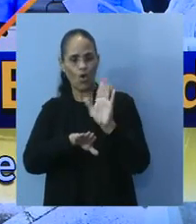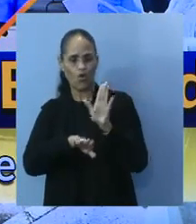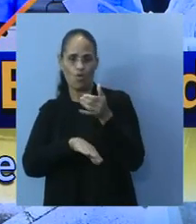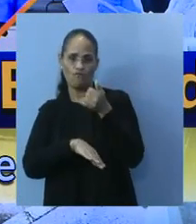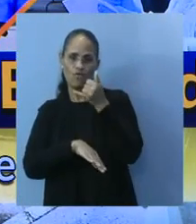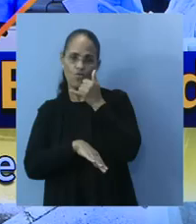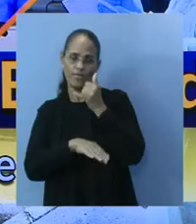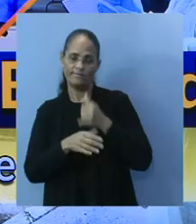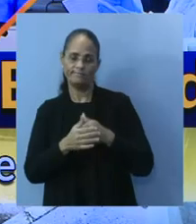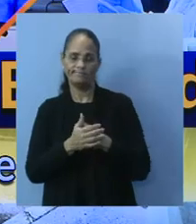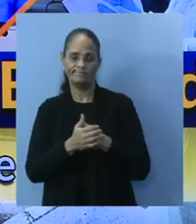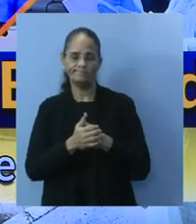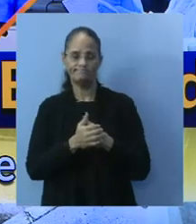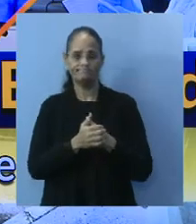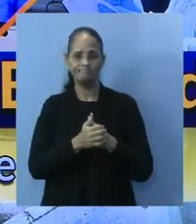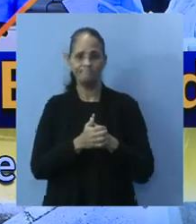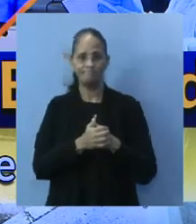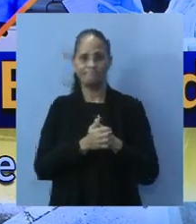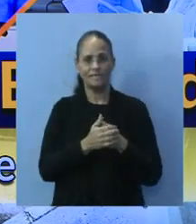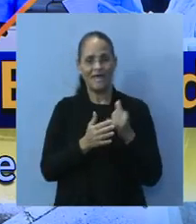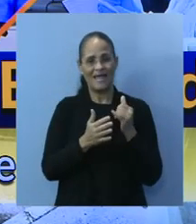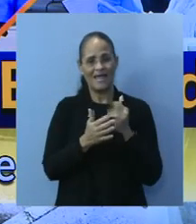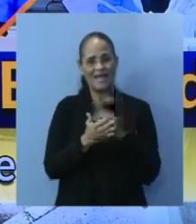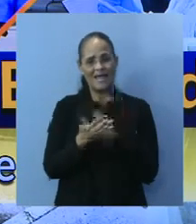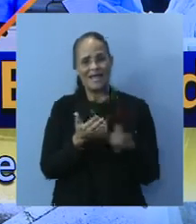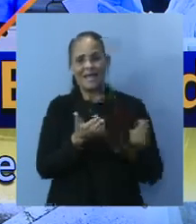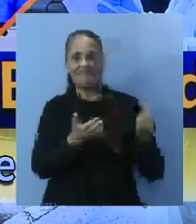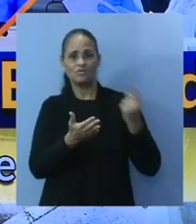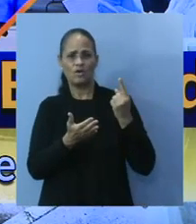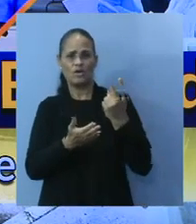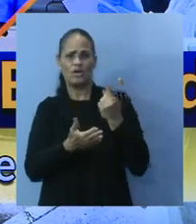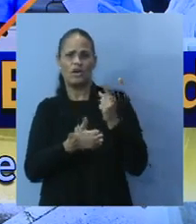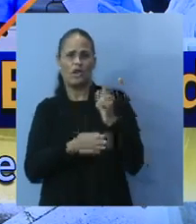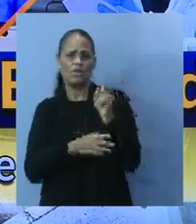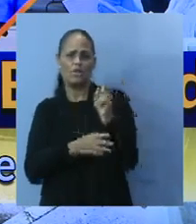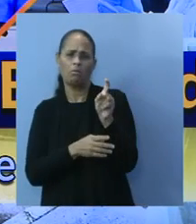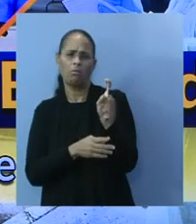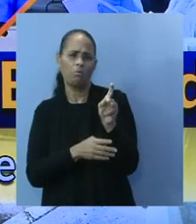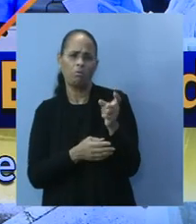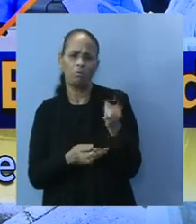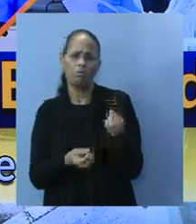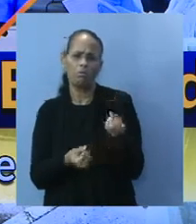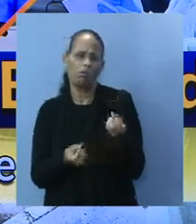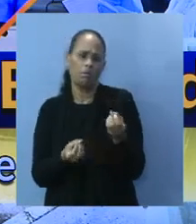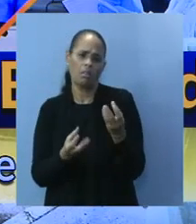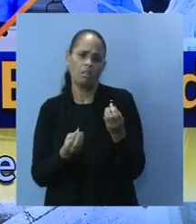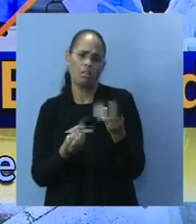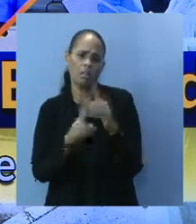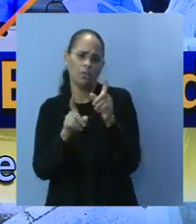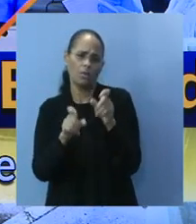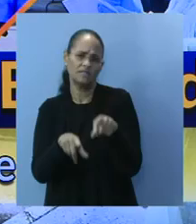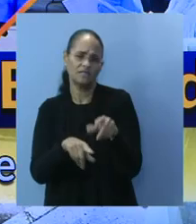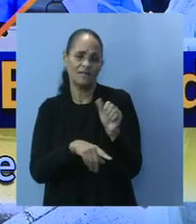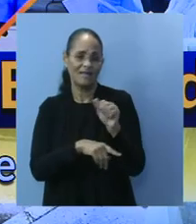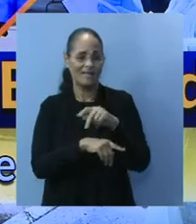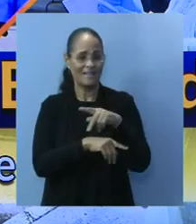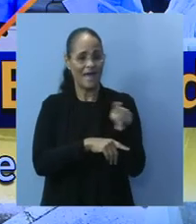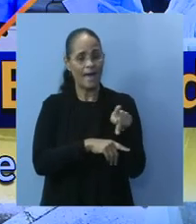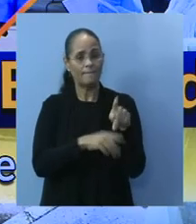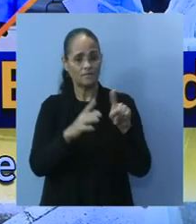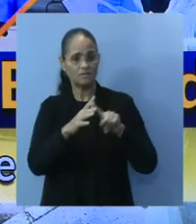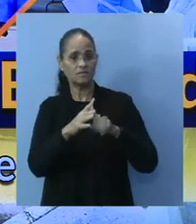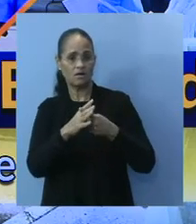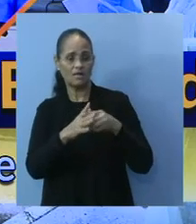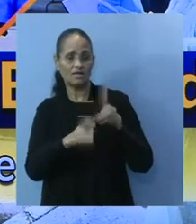phone. Last week, I was asked several questions about the WeHealth app. The app was officially launched on